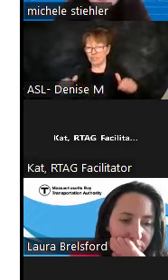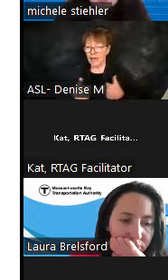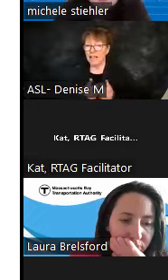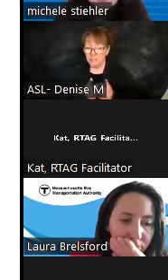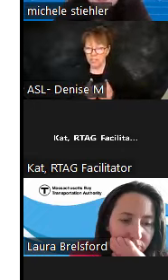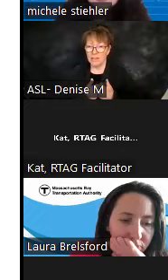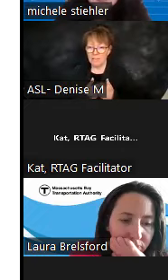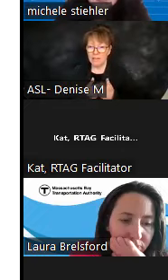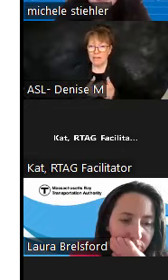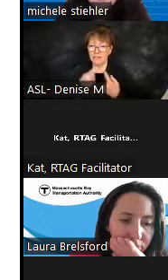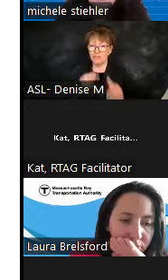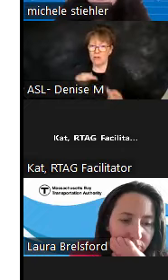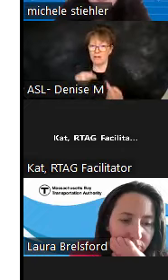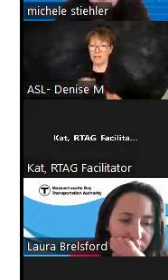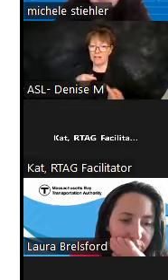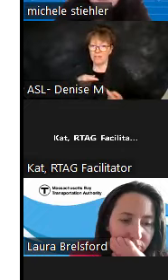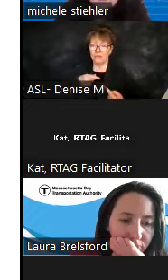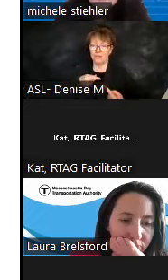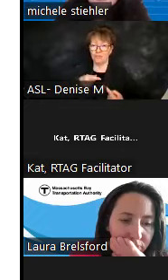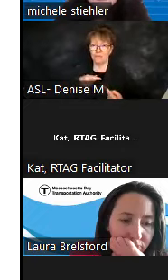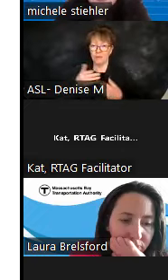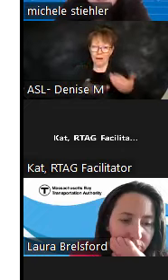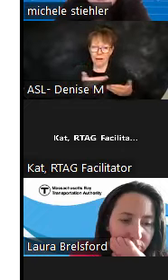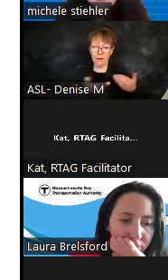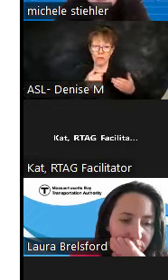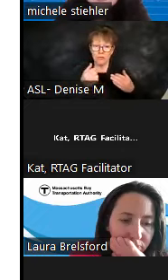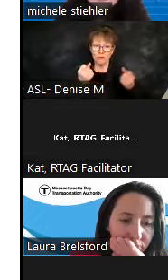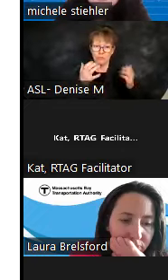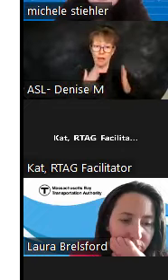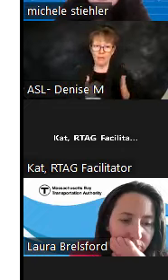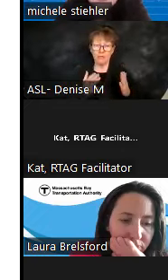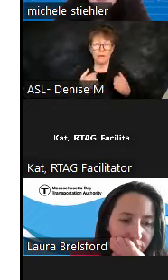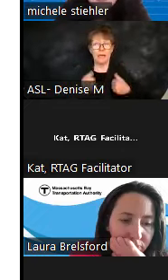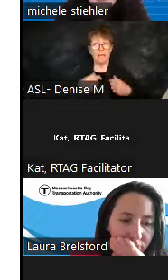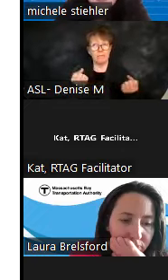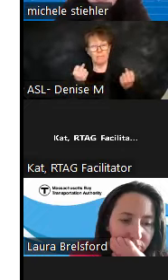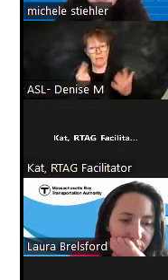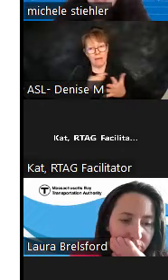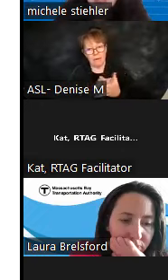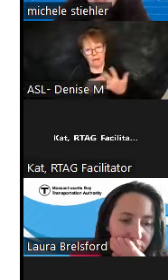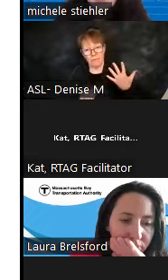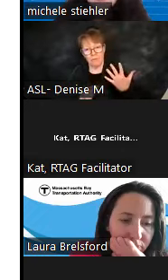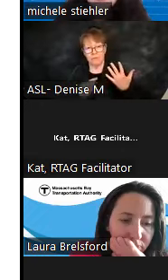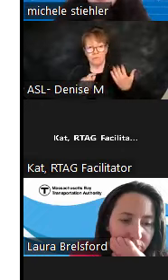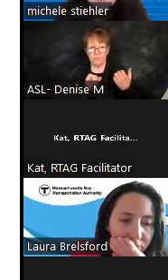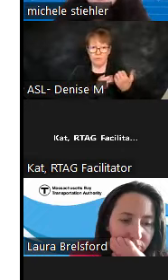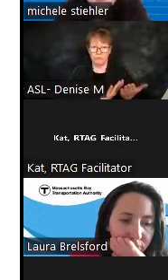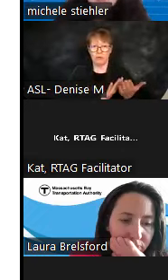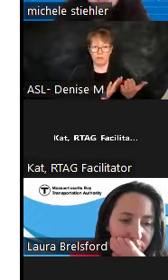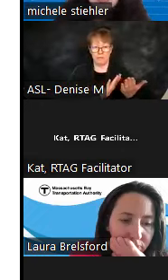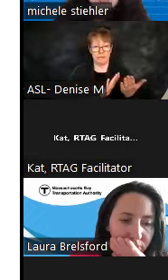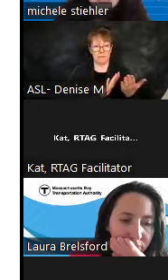difficulty with drivers. We do have a number of efforts underway to address this. We have made